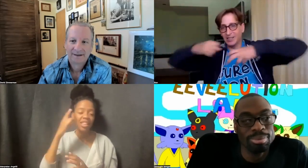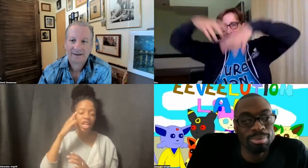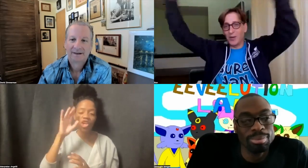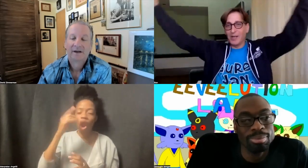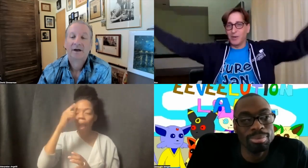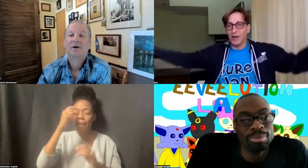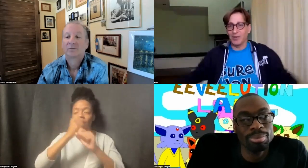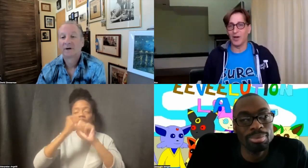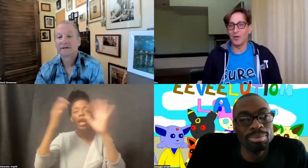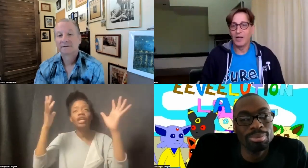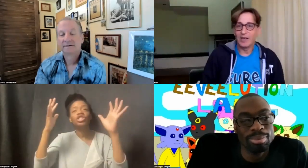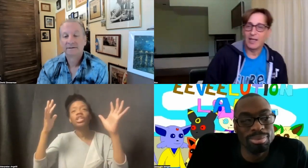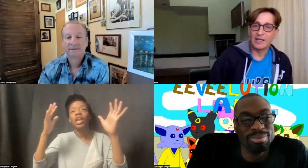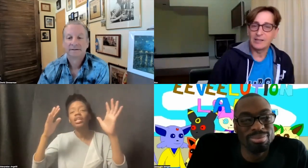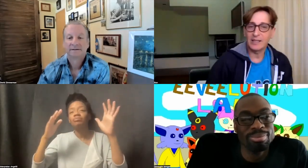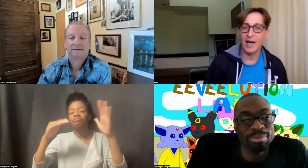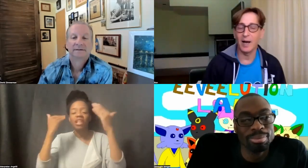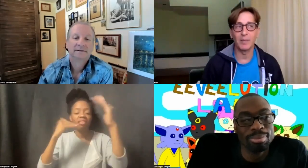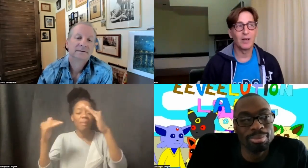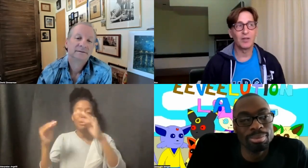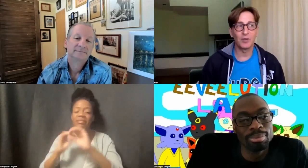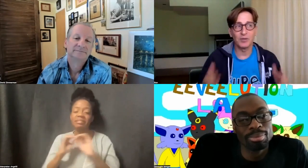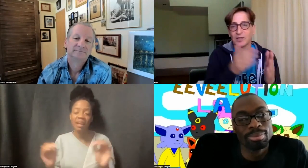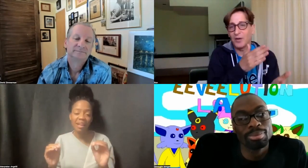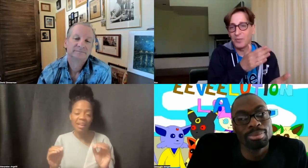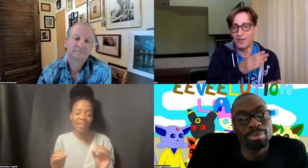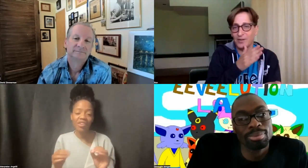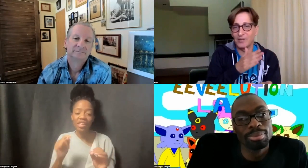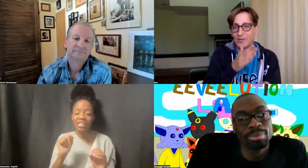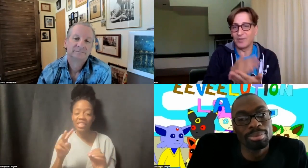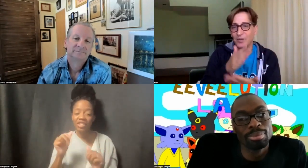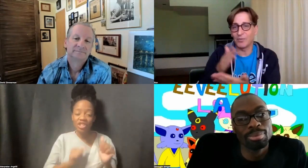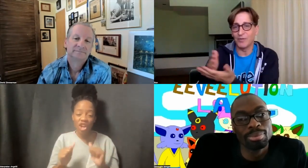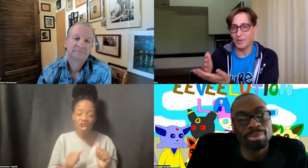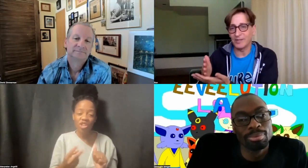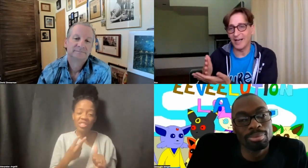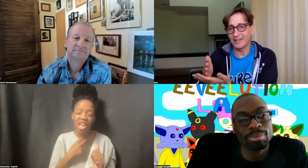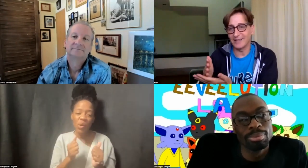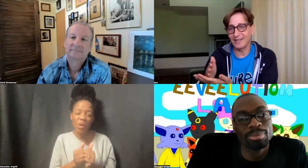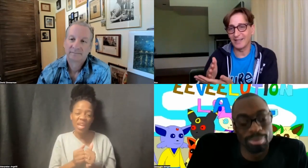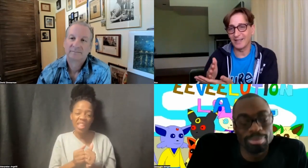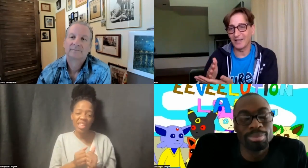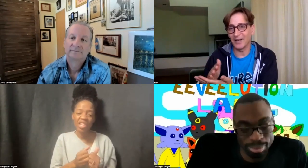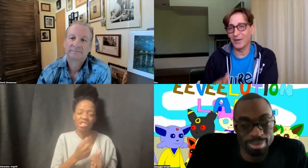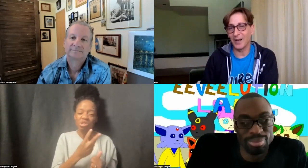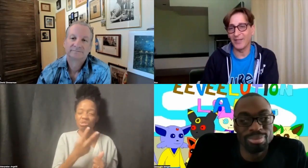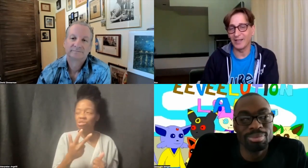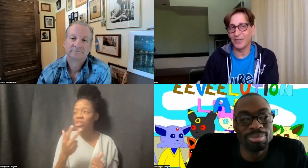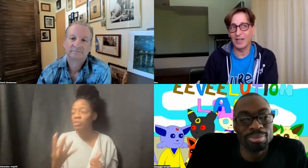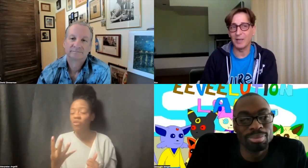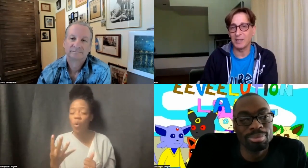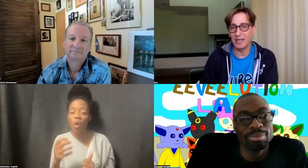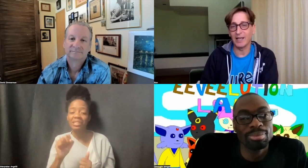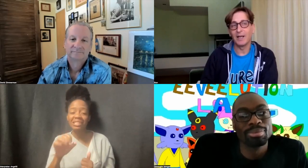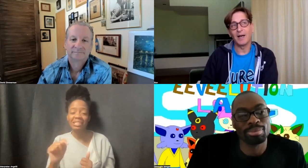can just go anywhere, you know? Right. In a sitcom, you're stuck with 2, 3, 4 sets, you know? And that's